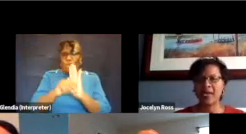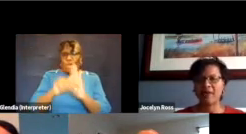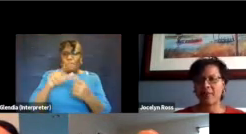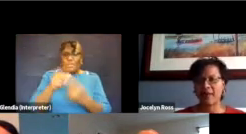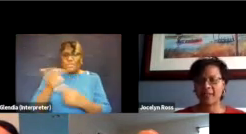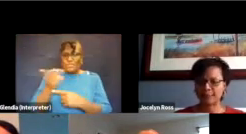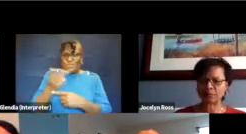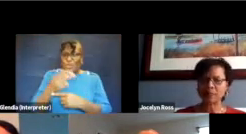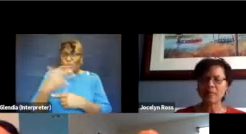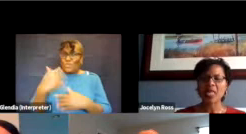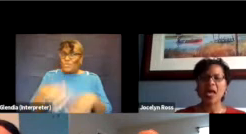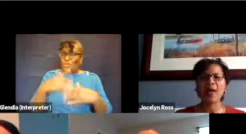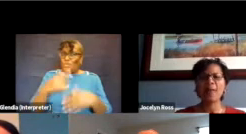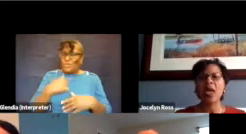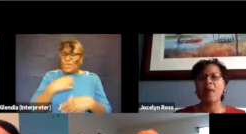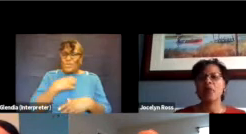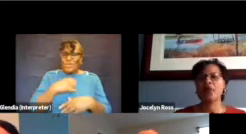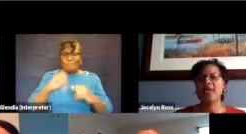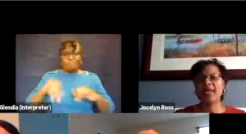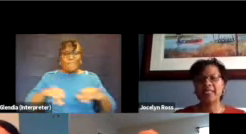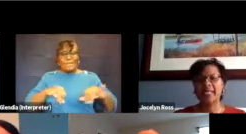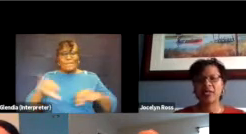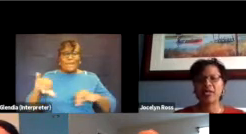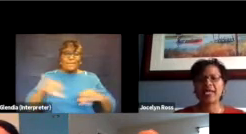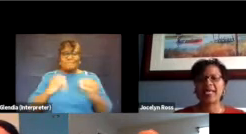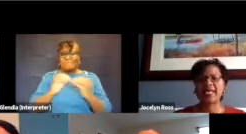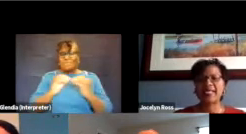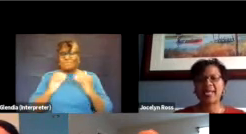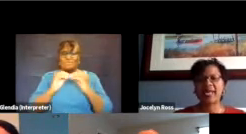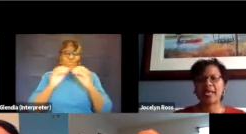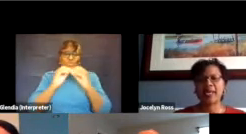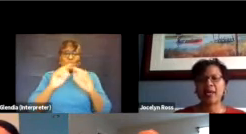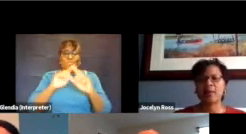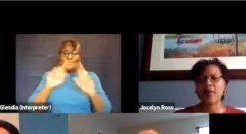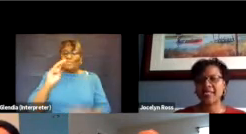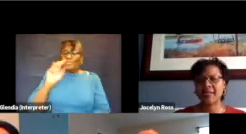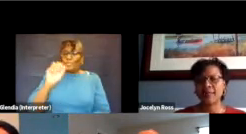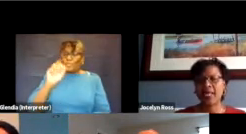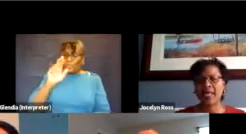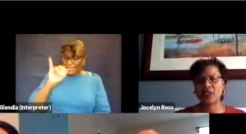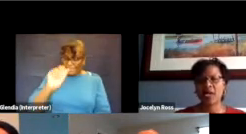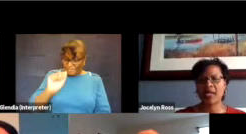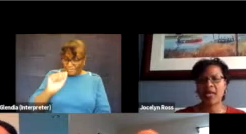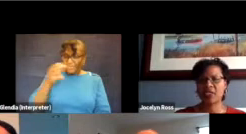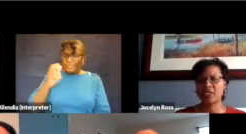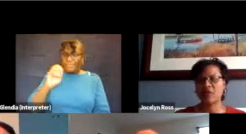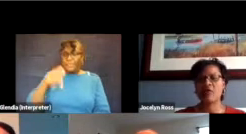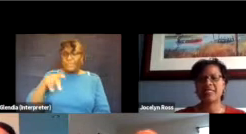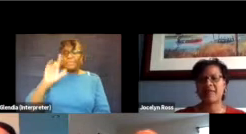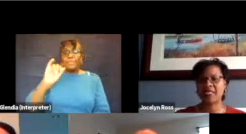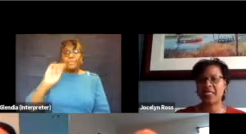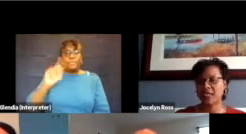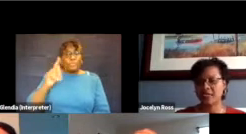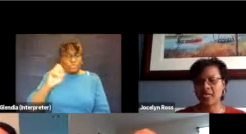brag enough about them. Maria Hetlinger is a practicing pediatric audiologist for